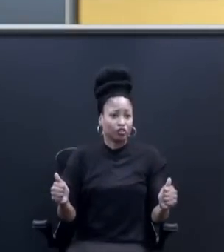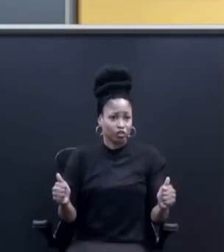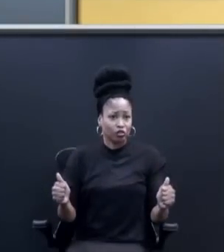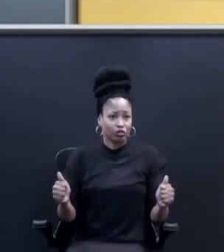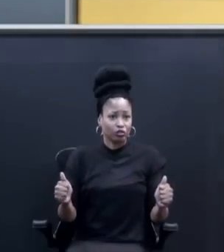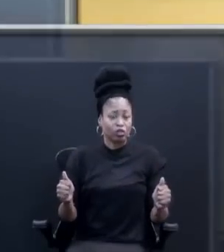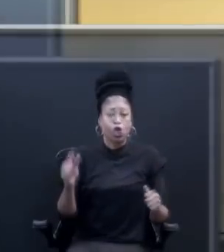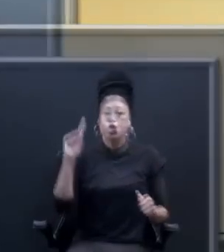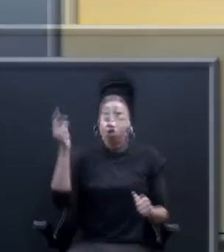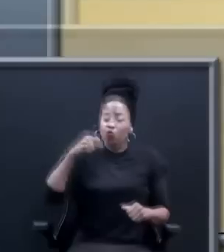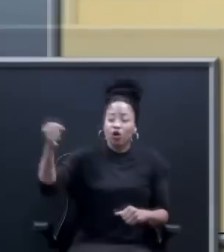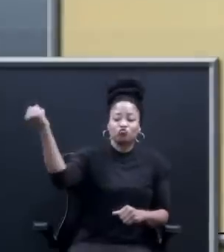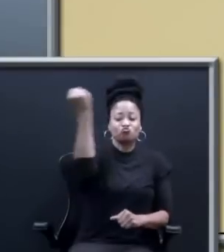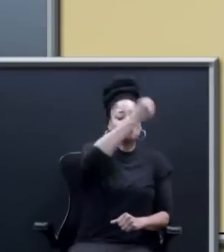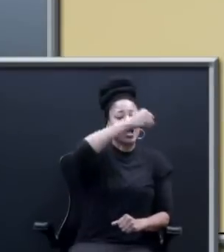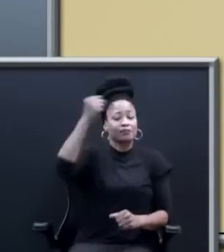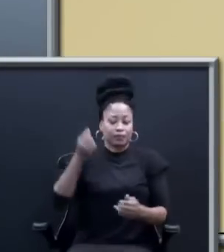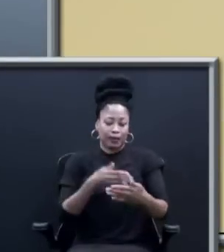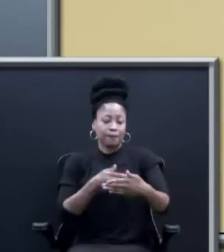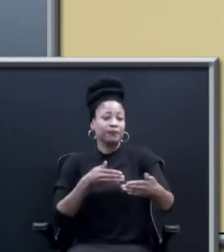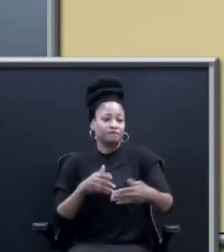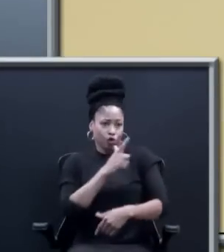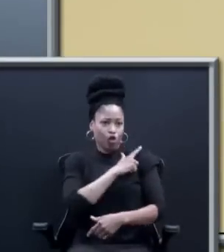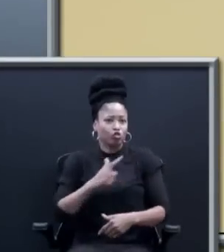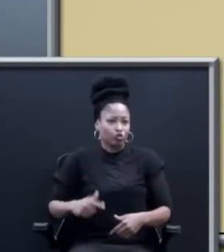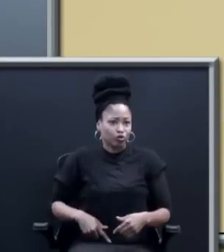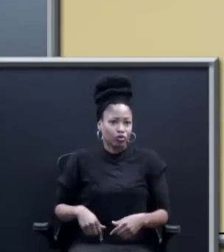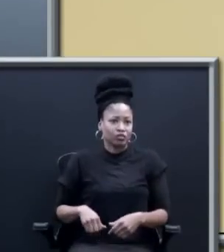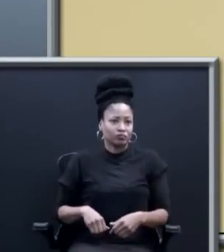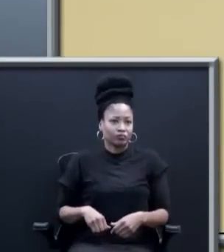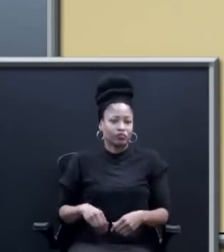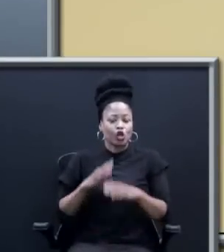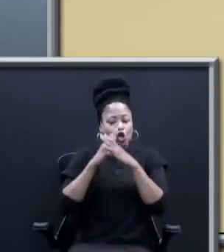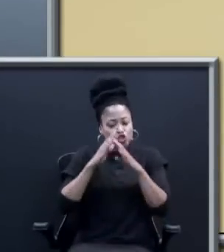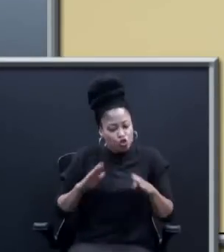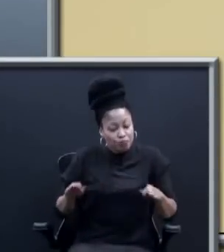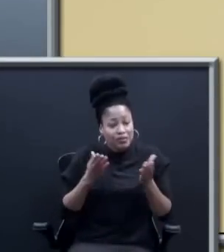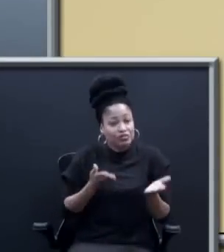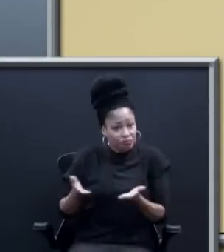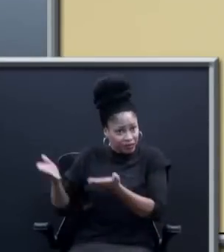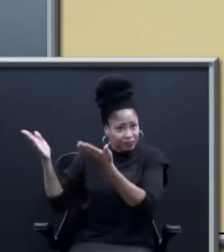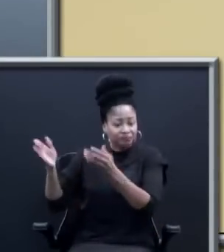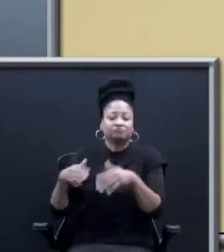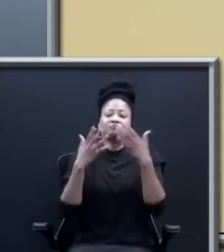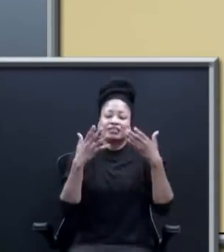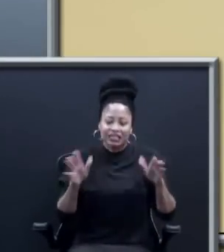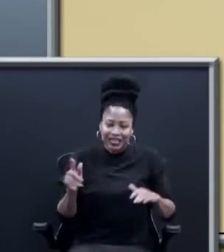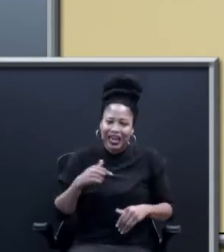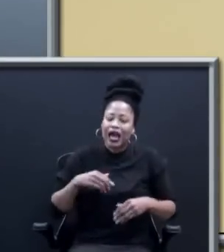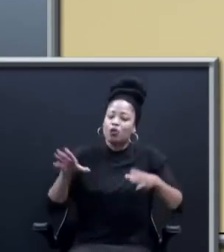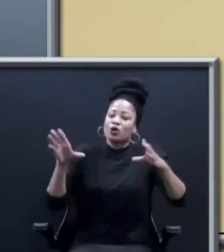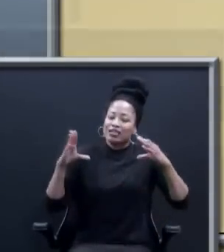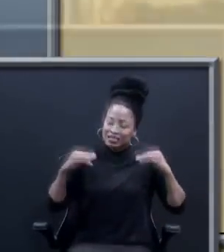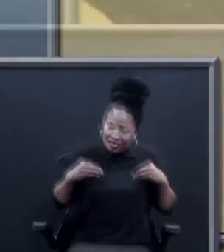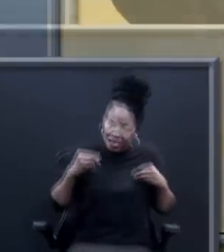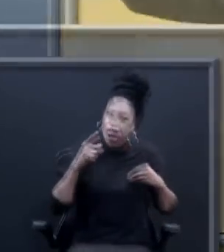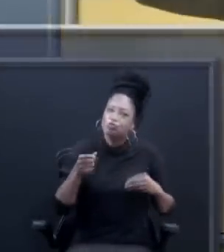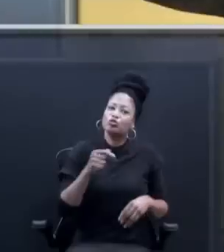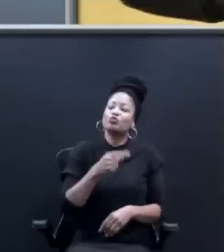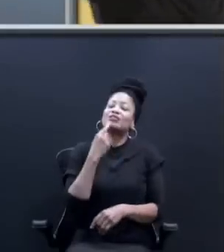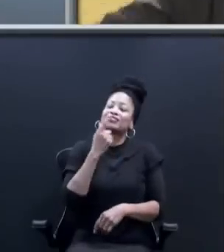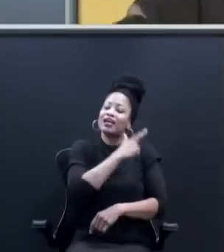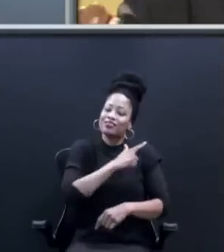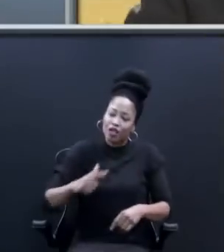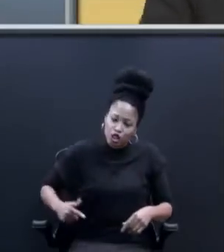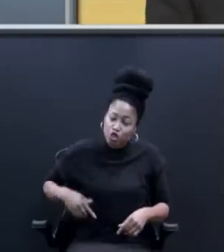Go ahead and read. And your peace offering. And your peace offering. And I will accept you, saith the Lord God. Then that's when he's